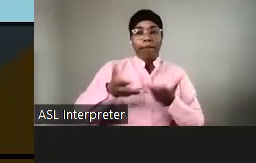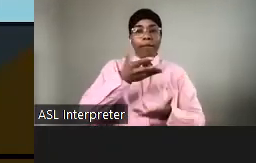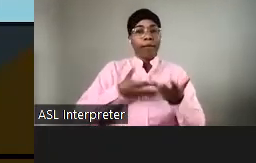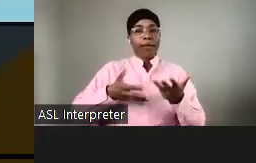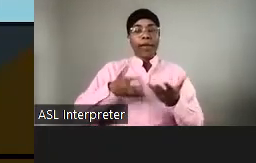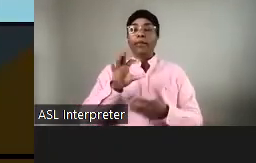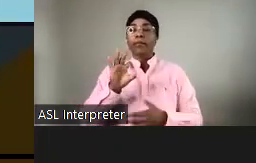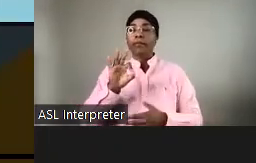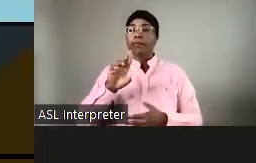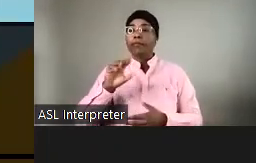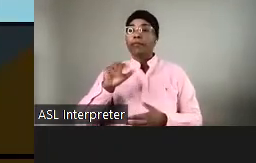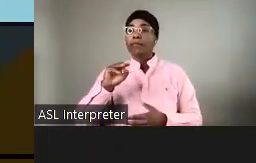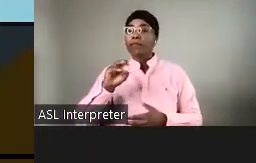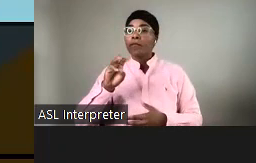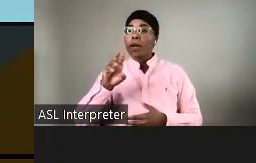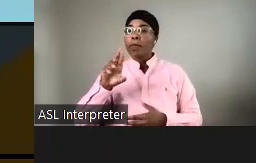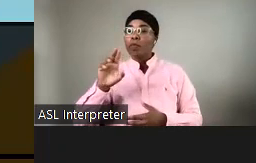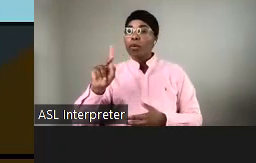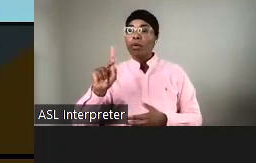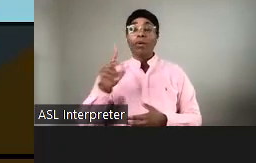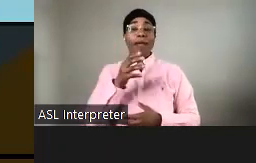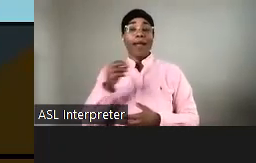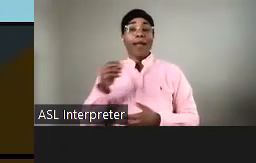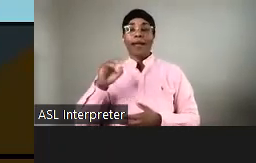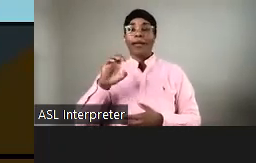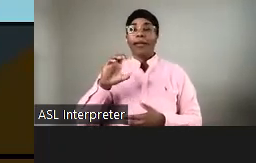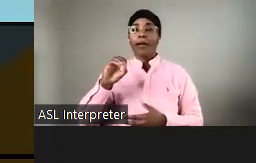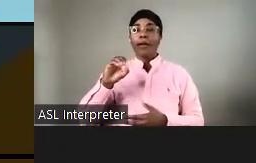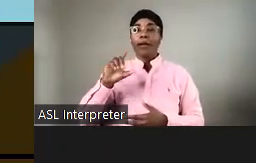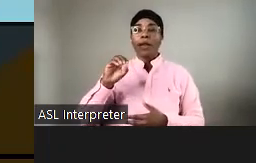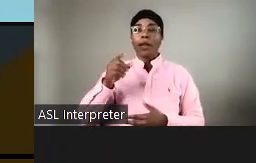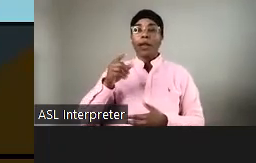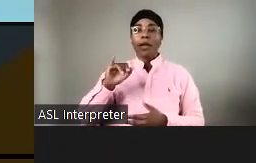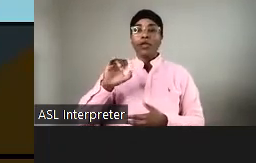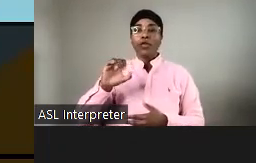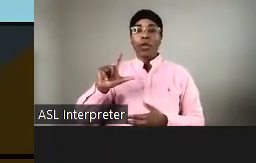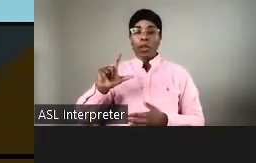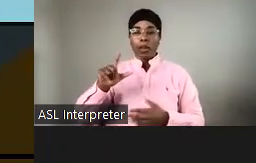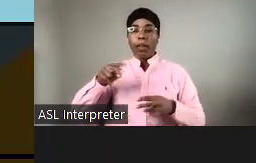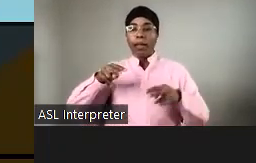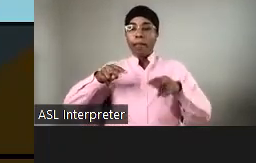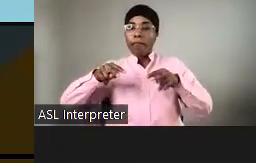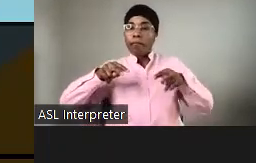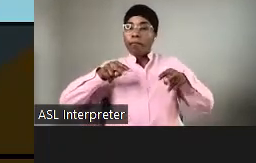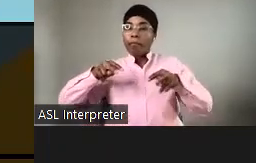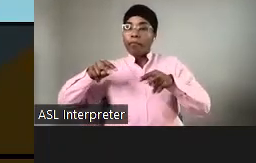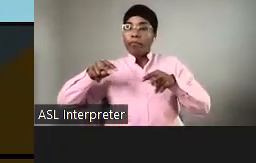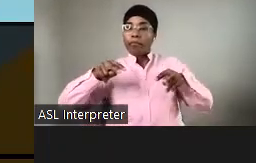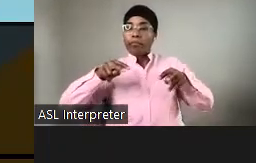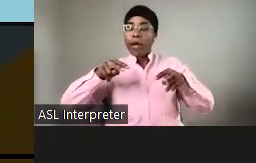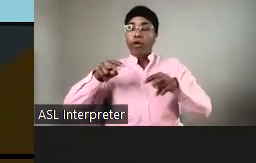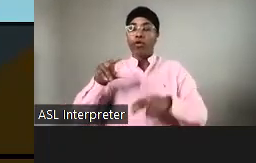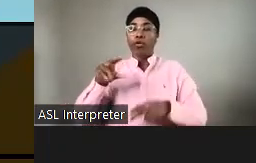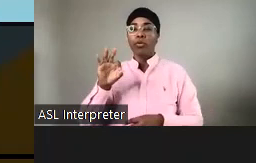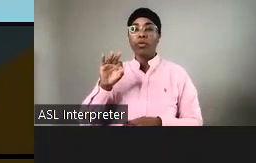ecological monitoring framework. And so the goal of this, or I guess the objective here with